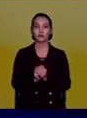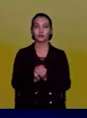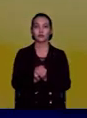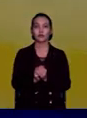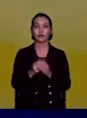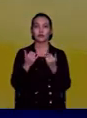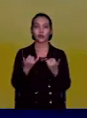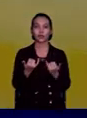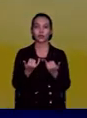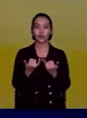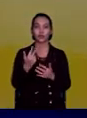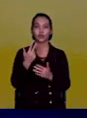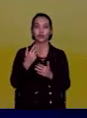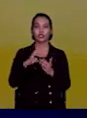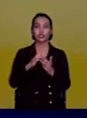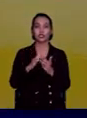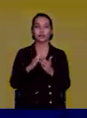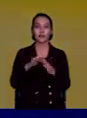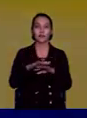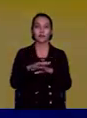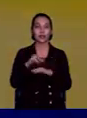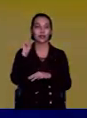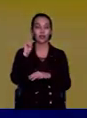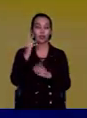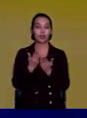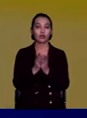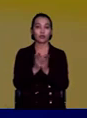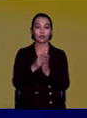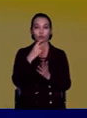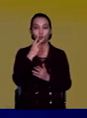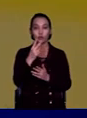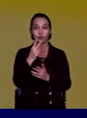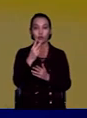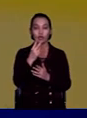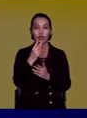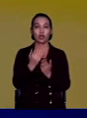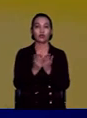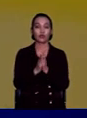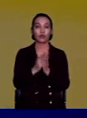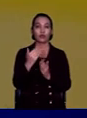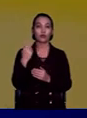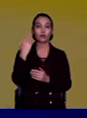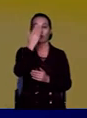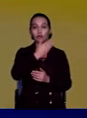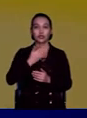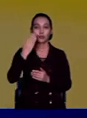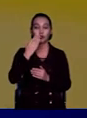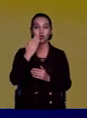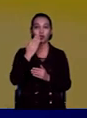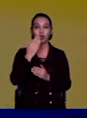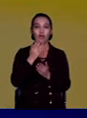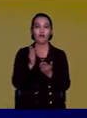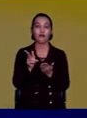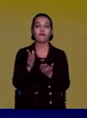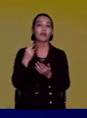Mana qo'limda 3-sinf matematika darsligi. Bolajonlar, darslikning muqovasi bilan uning ichidagi